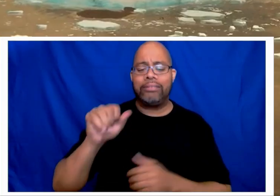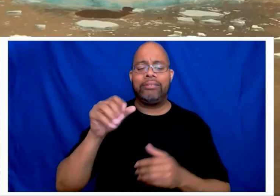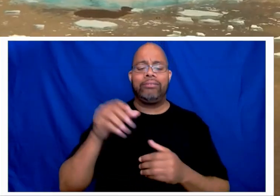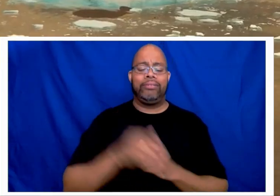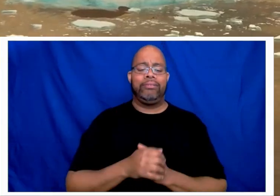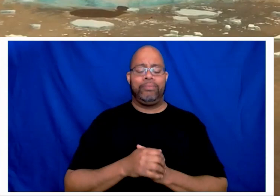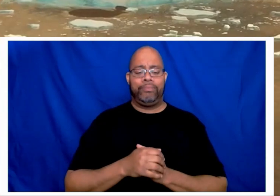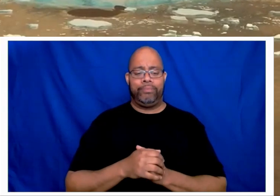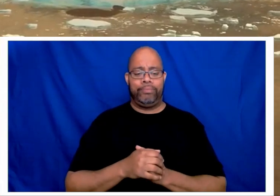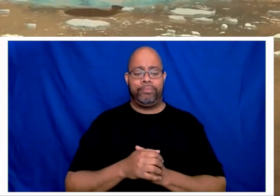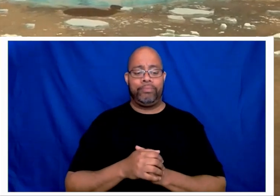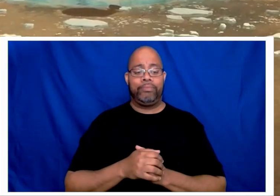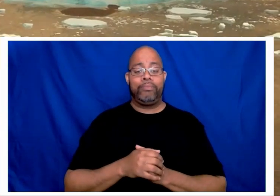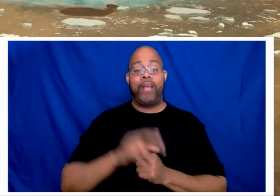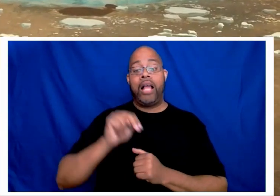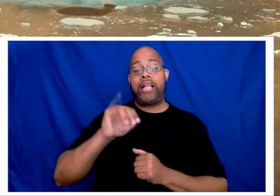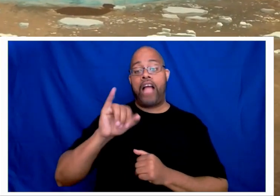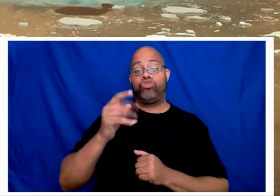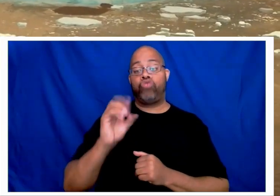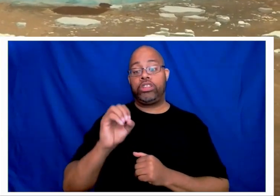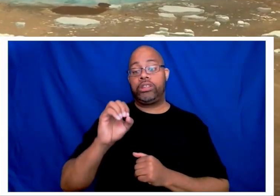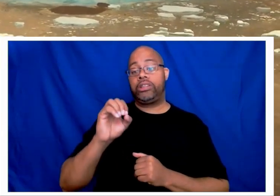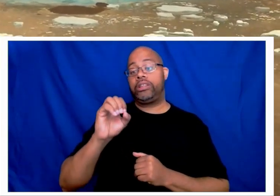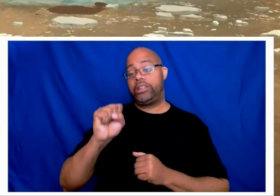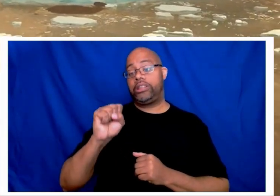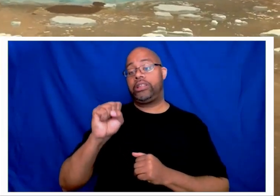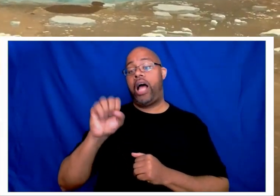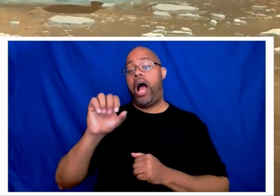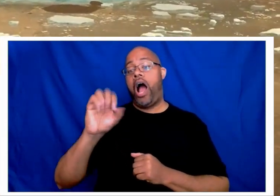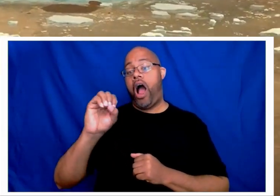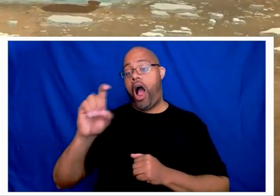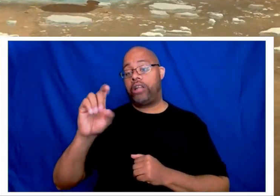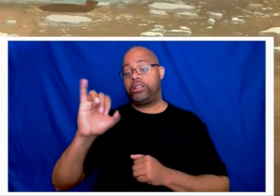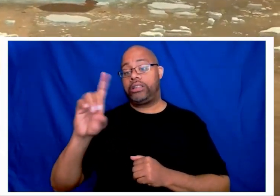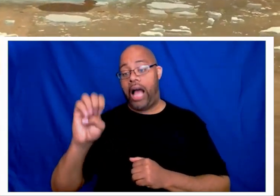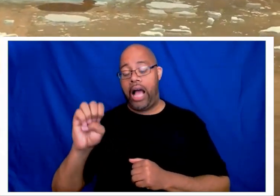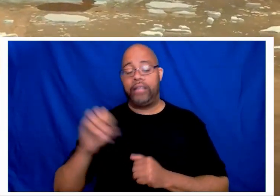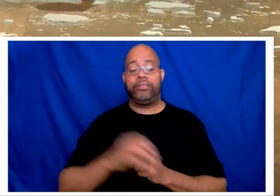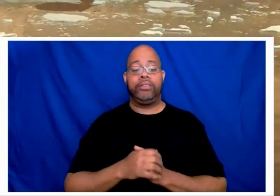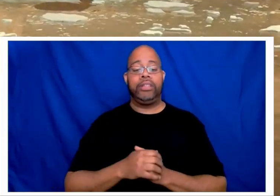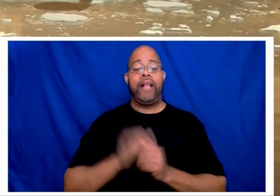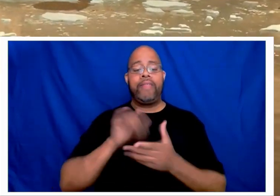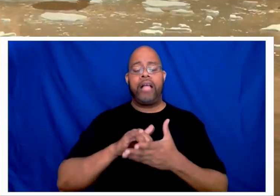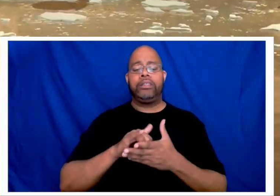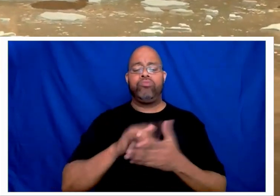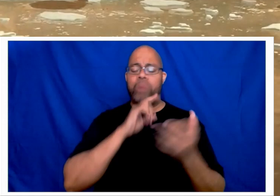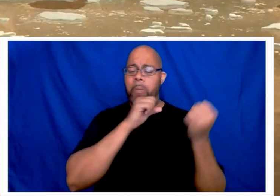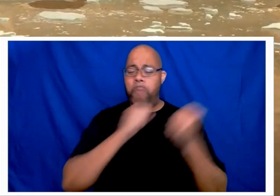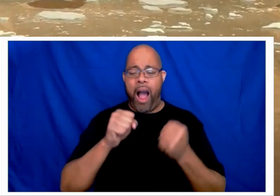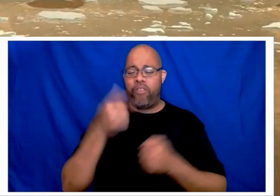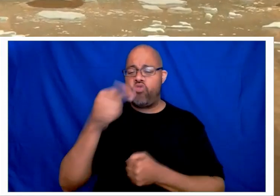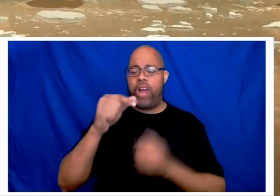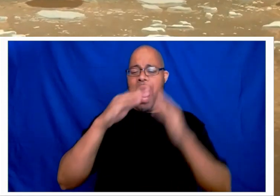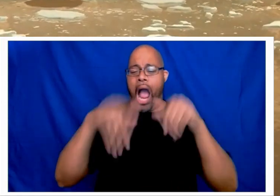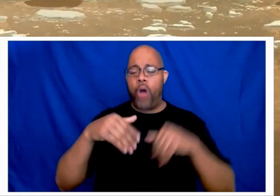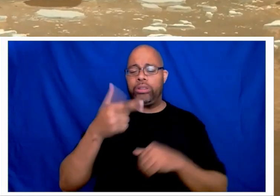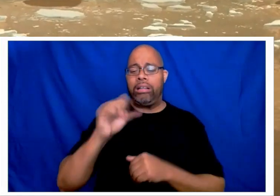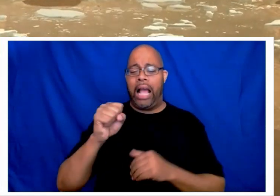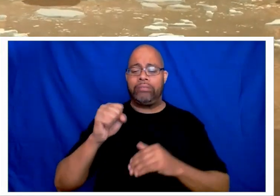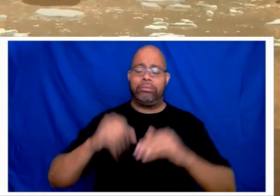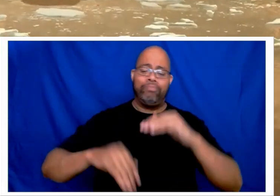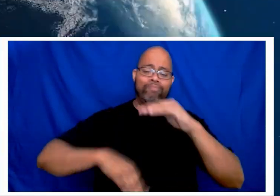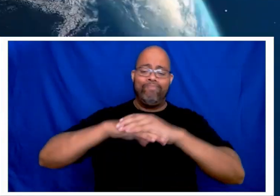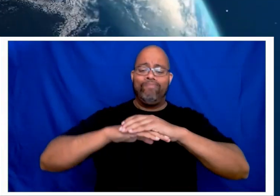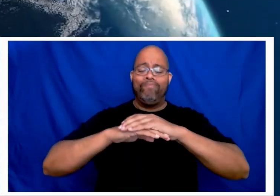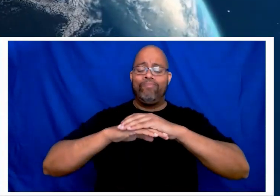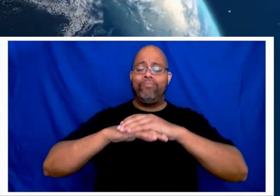Nitrous oxide, which is produced by the breakdown of nitrogen-based fertilizers, is a powerful greenhouse gas that traps heat in the atmosphere and